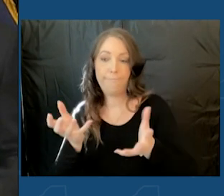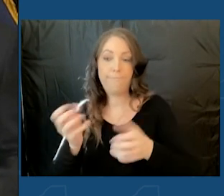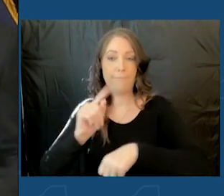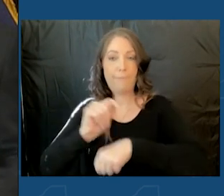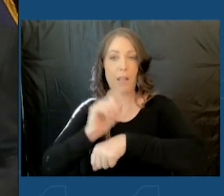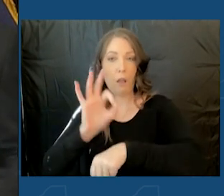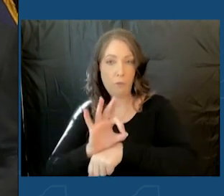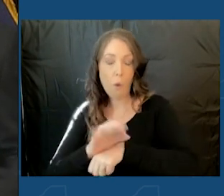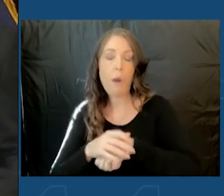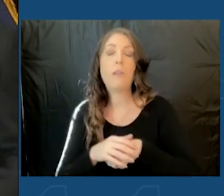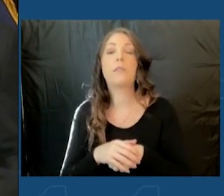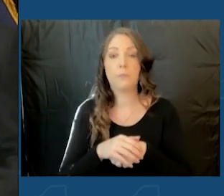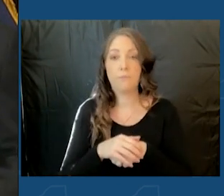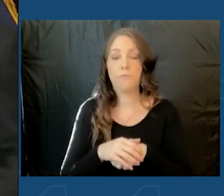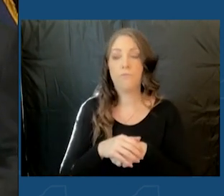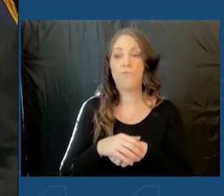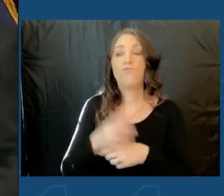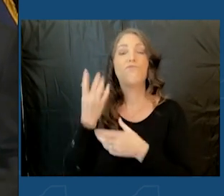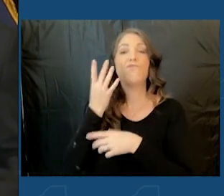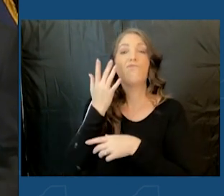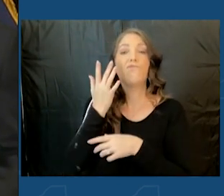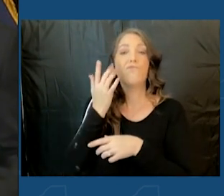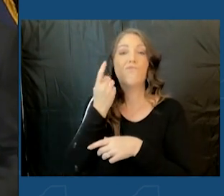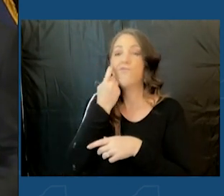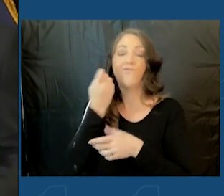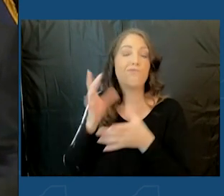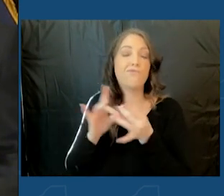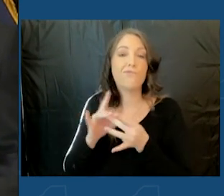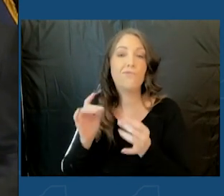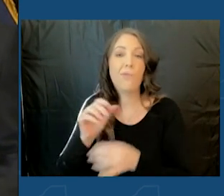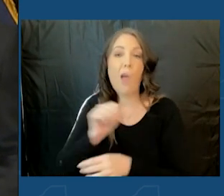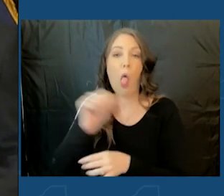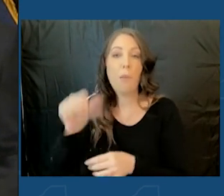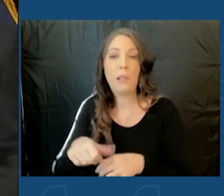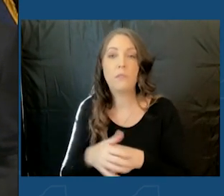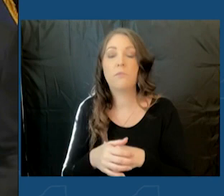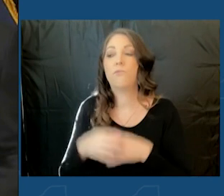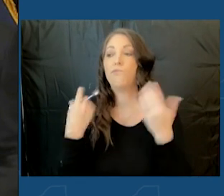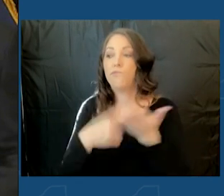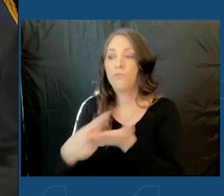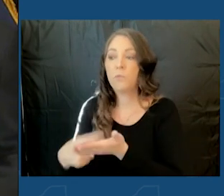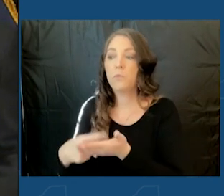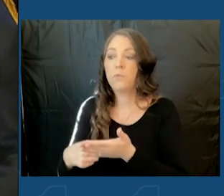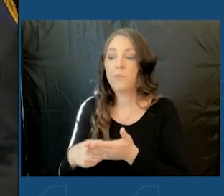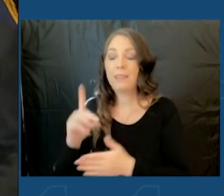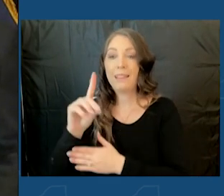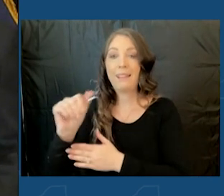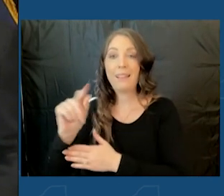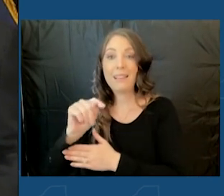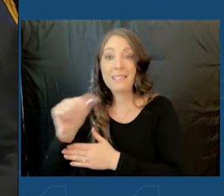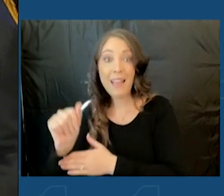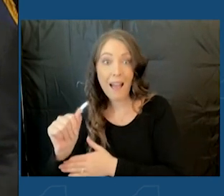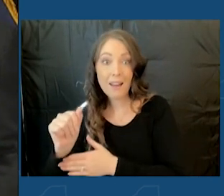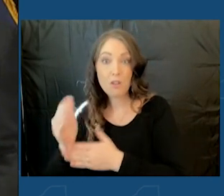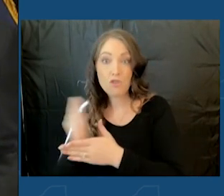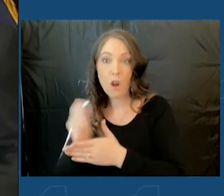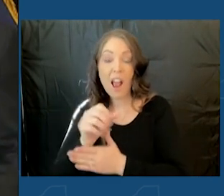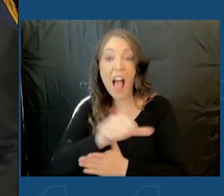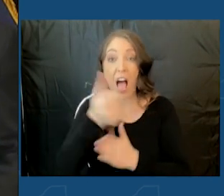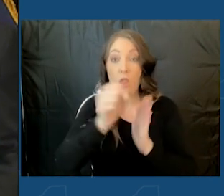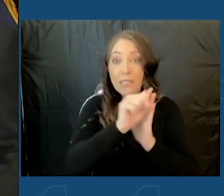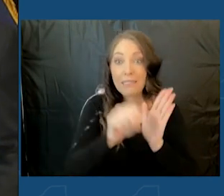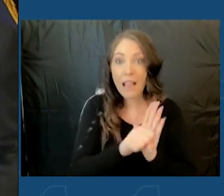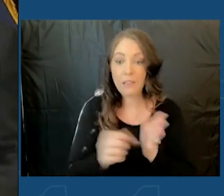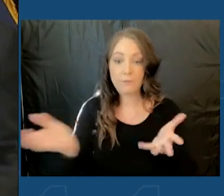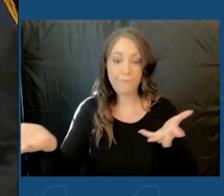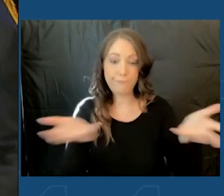and we talked about how we can pull together data sharing in other states. Now, what has happened in the past?